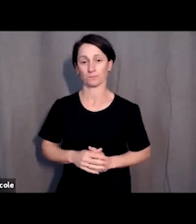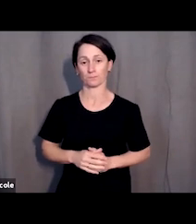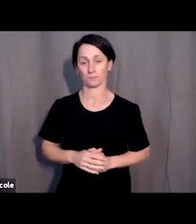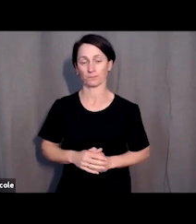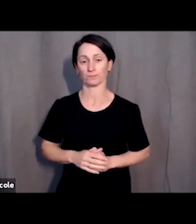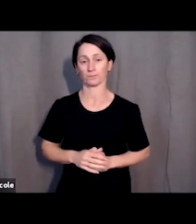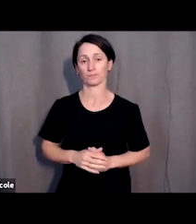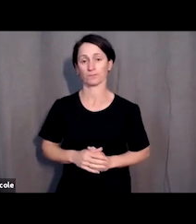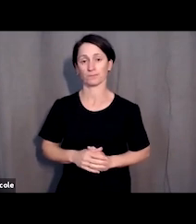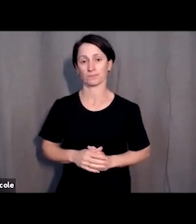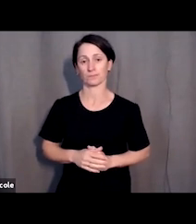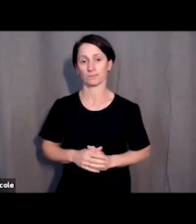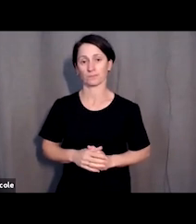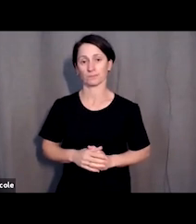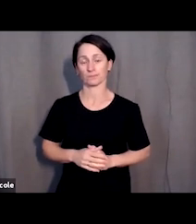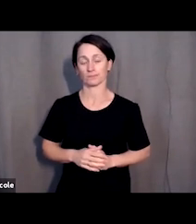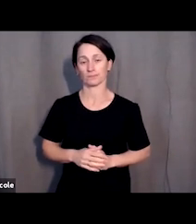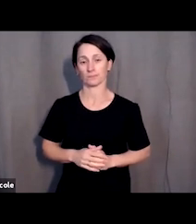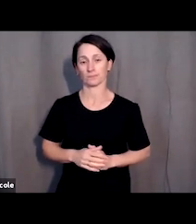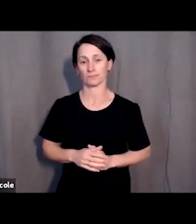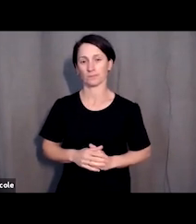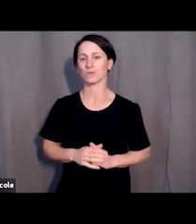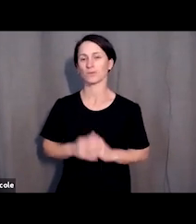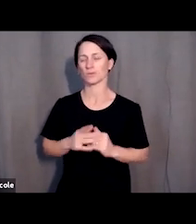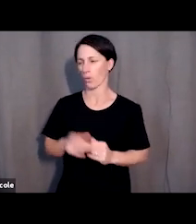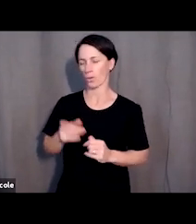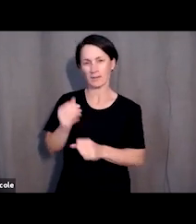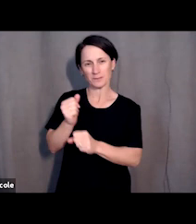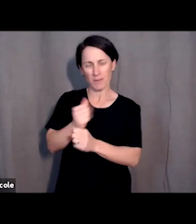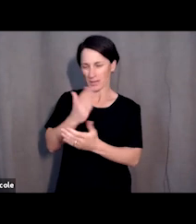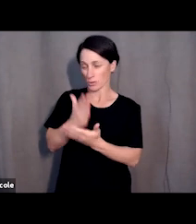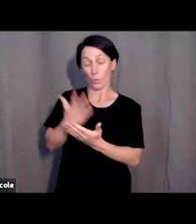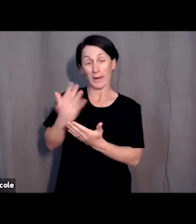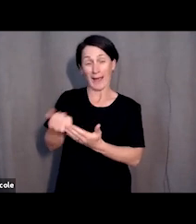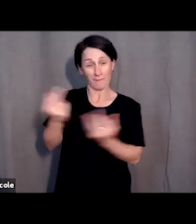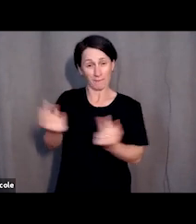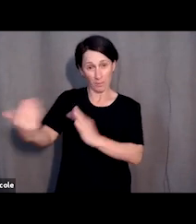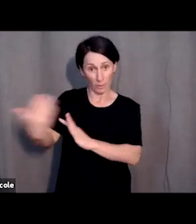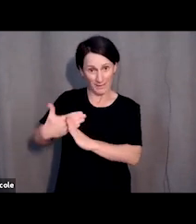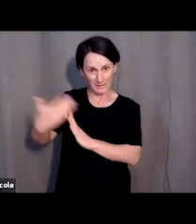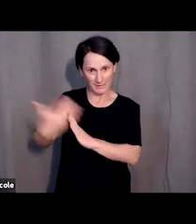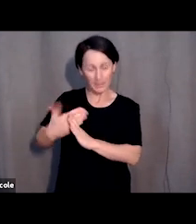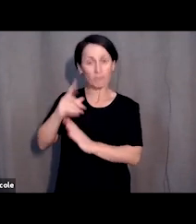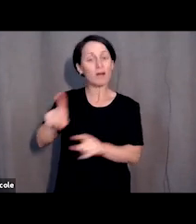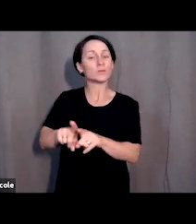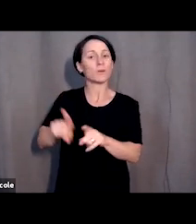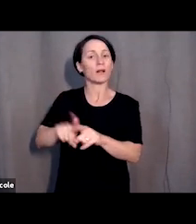there's lots of things around being able to access just by making the appointment. Getting there was also